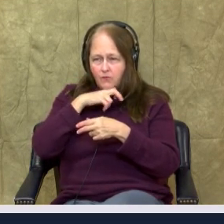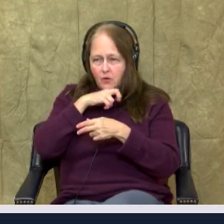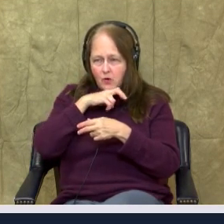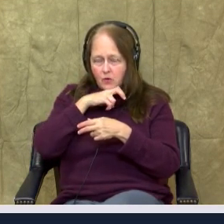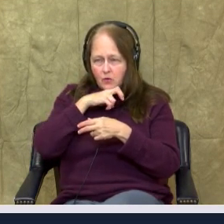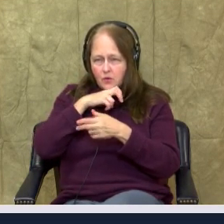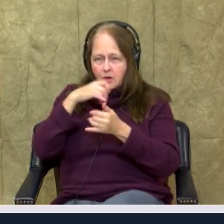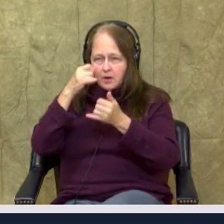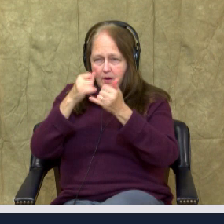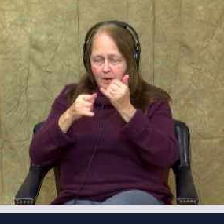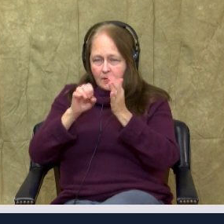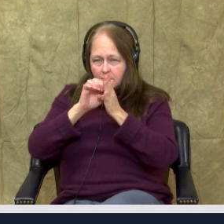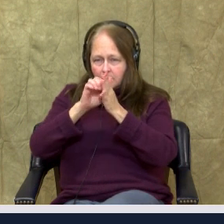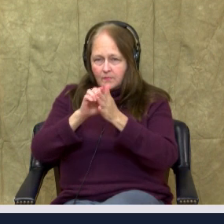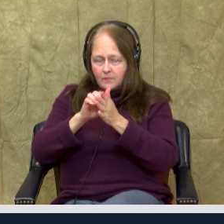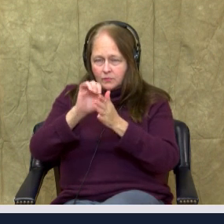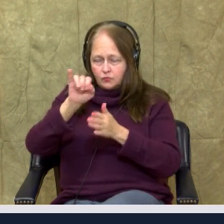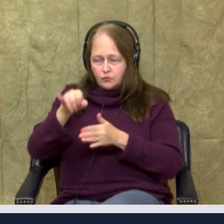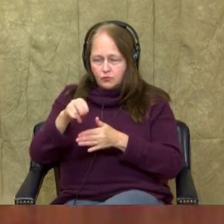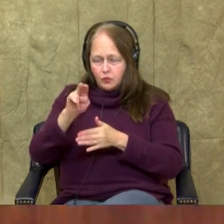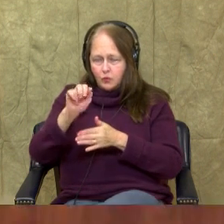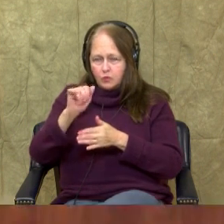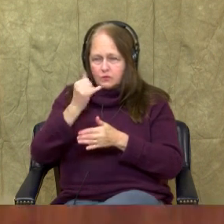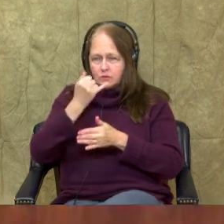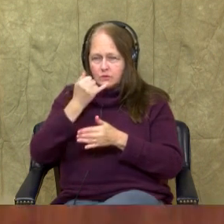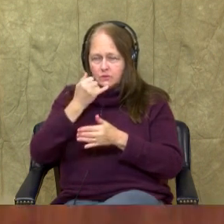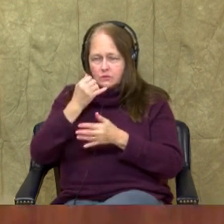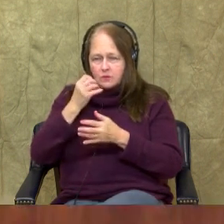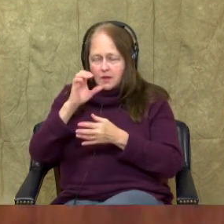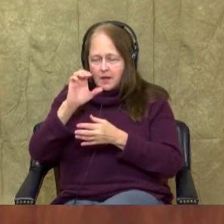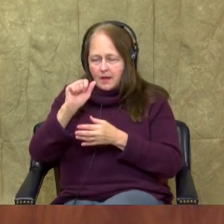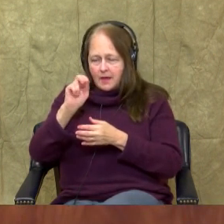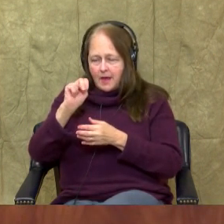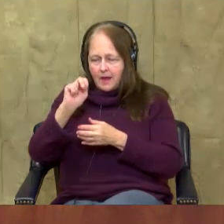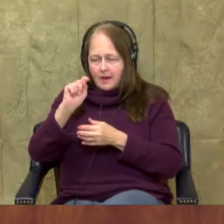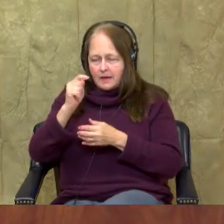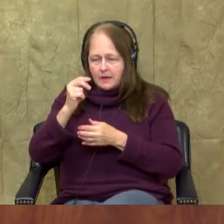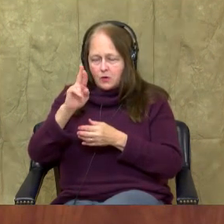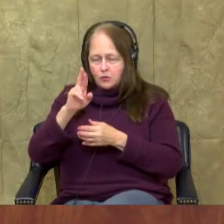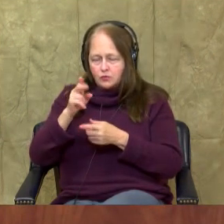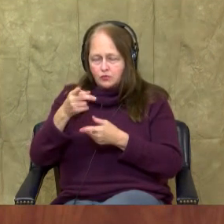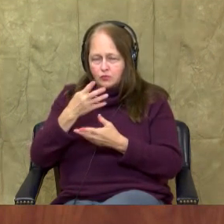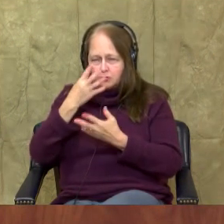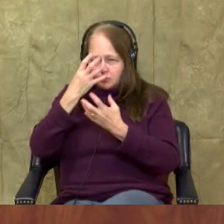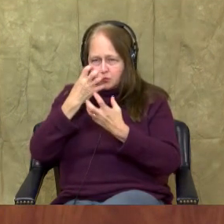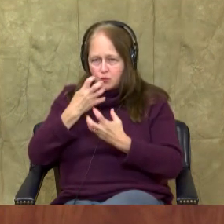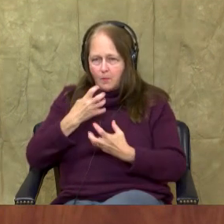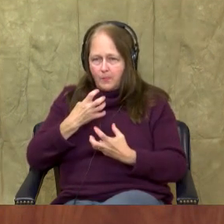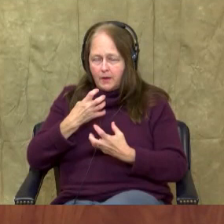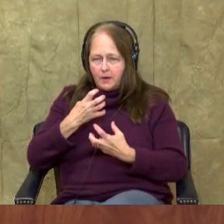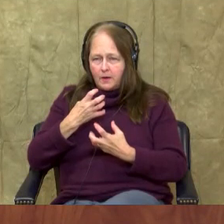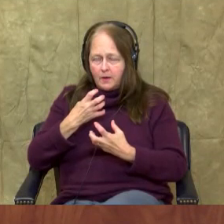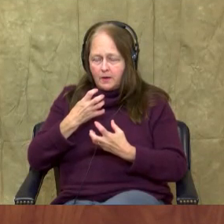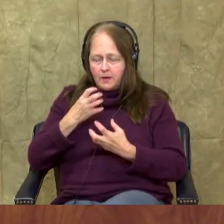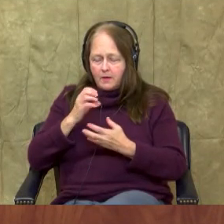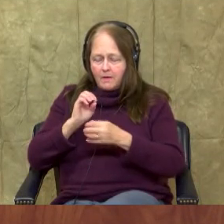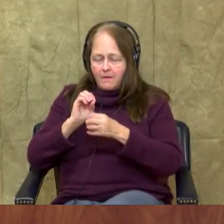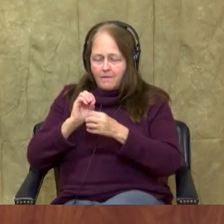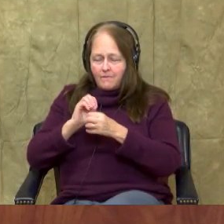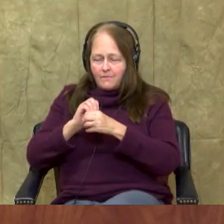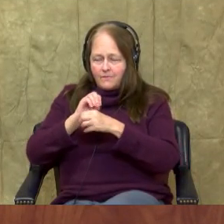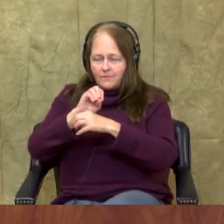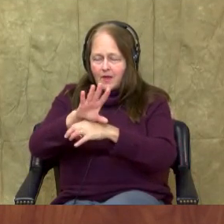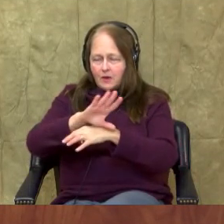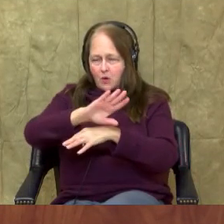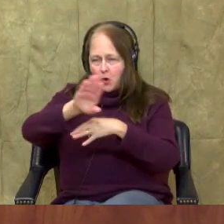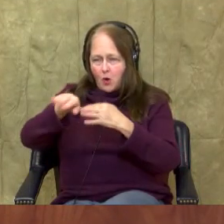And the last example here is in class, Julia was so cantankerous that her grumpy behavior negatively affected everyone.